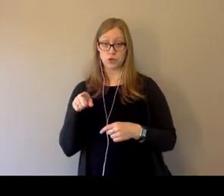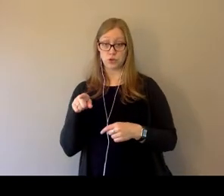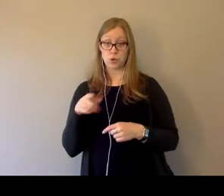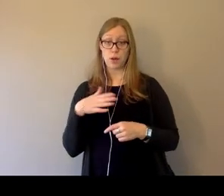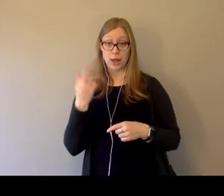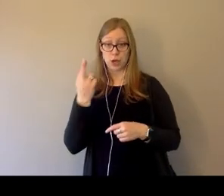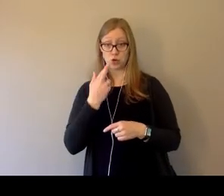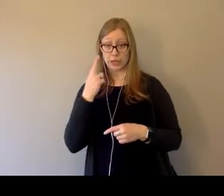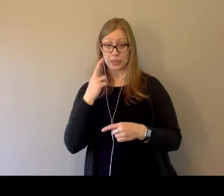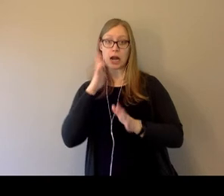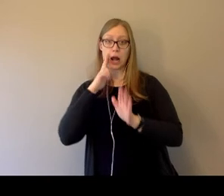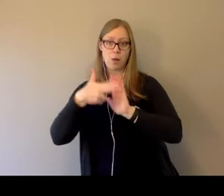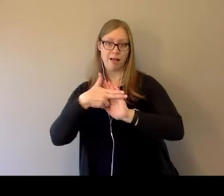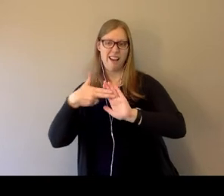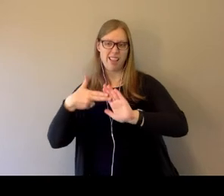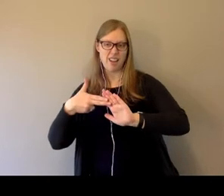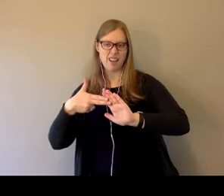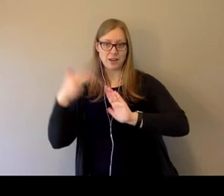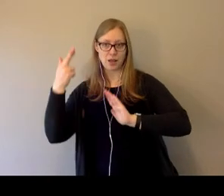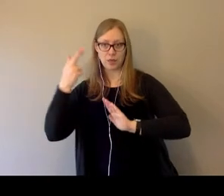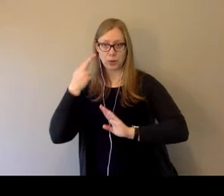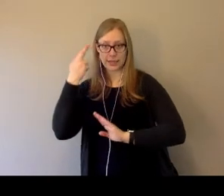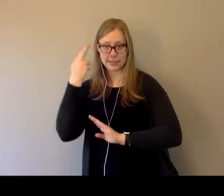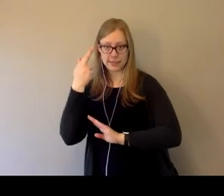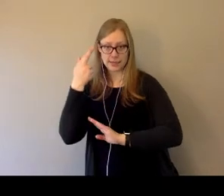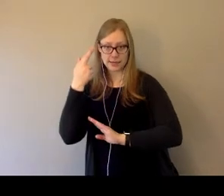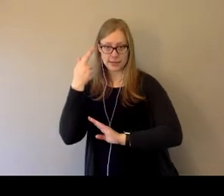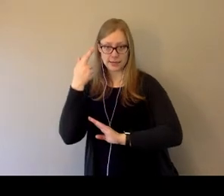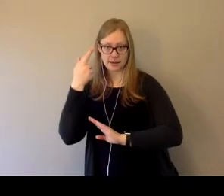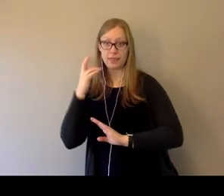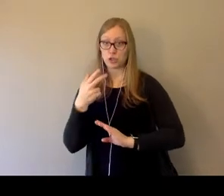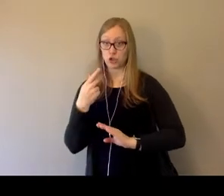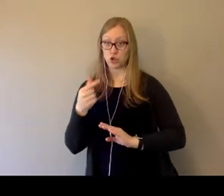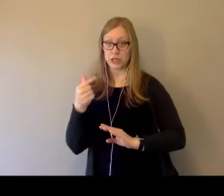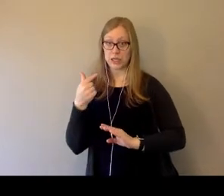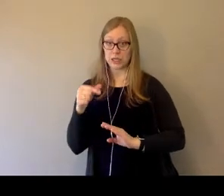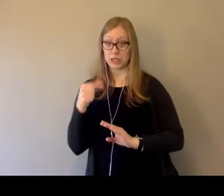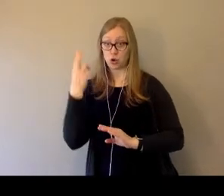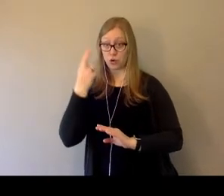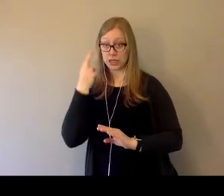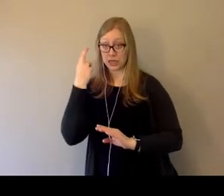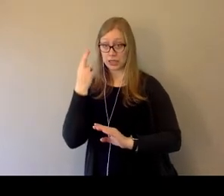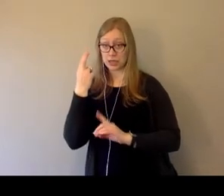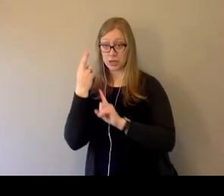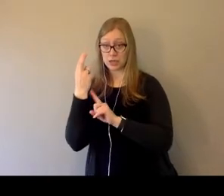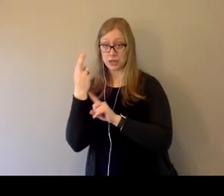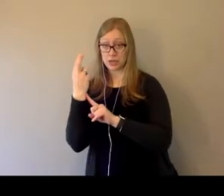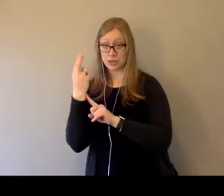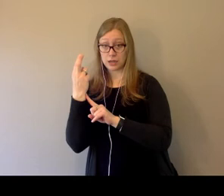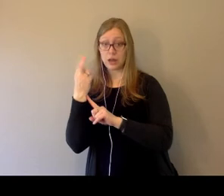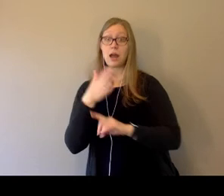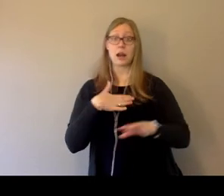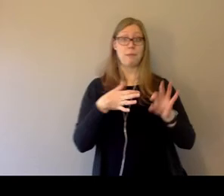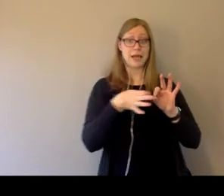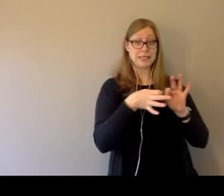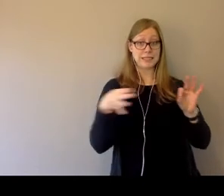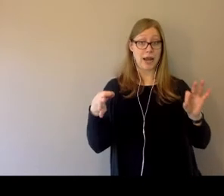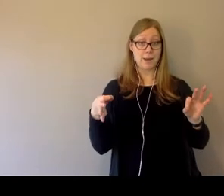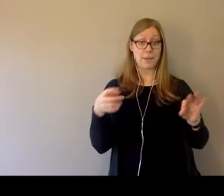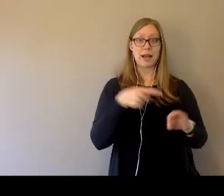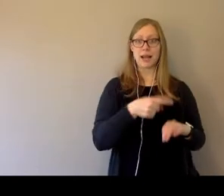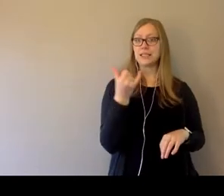highlight the reason. The reason is right here in green, and then my actual statement is this. So this is